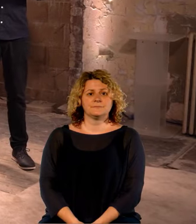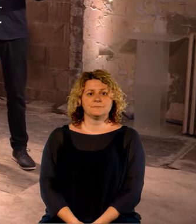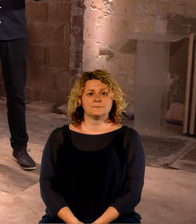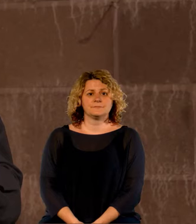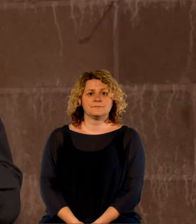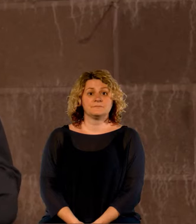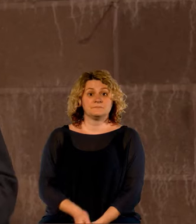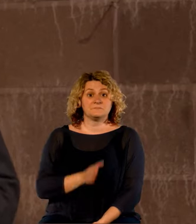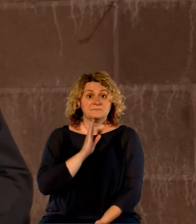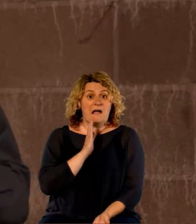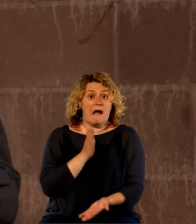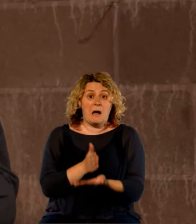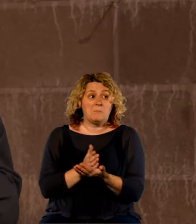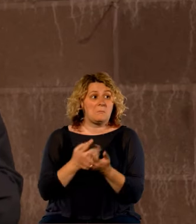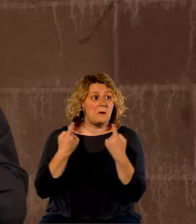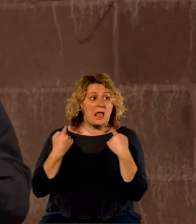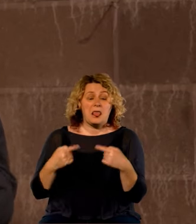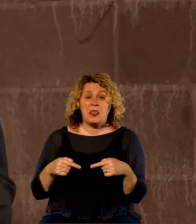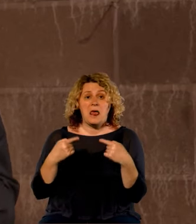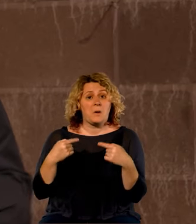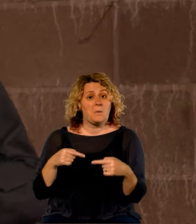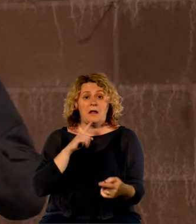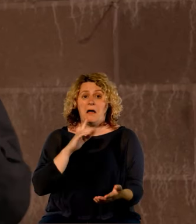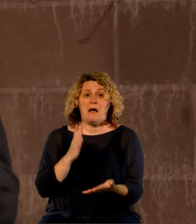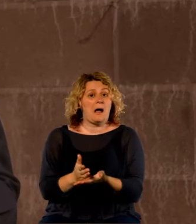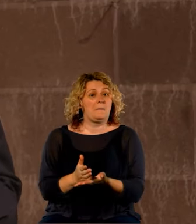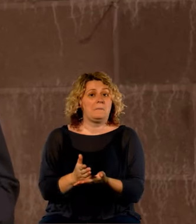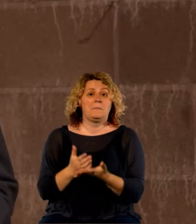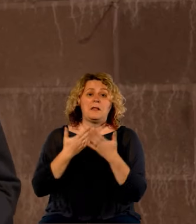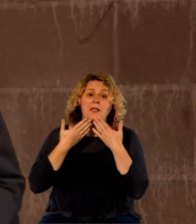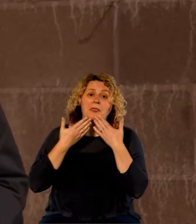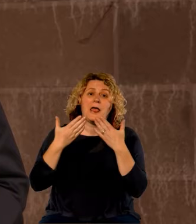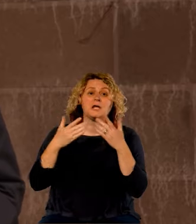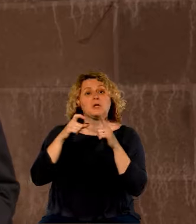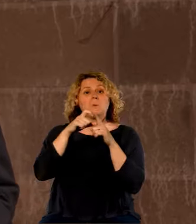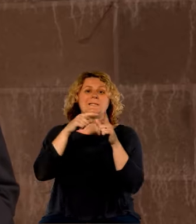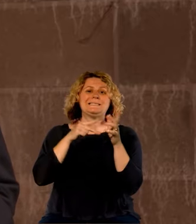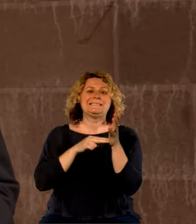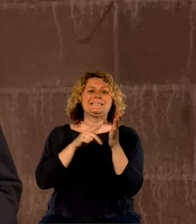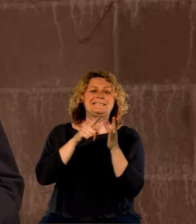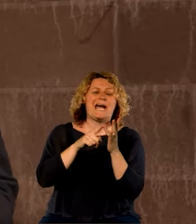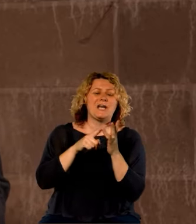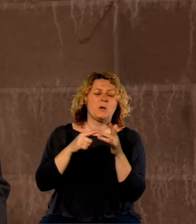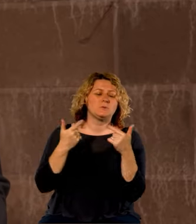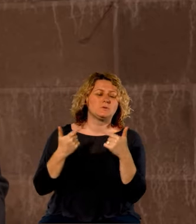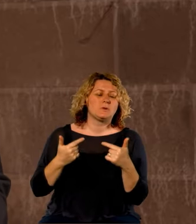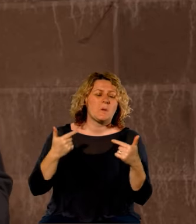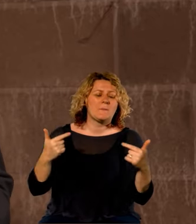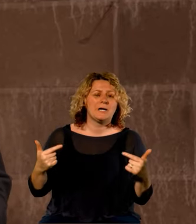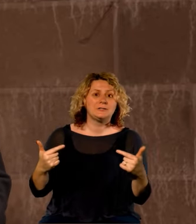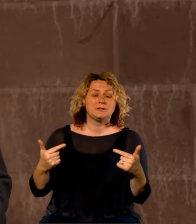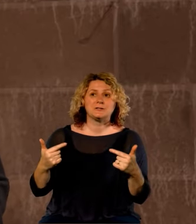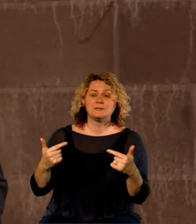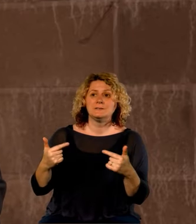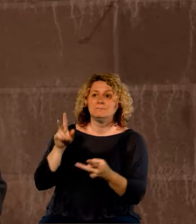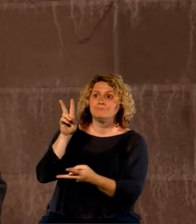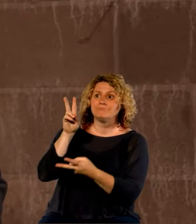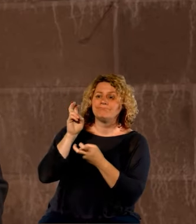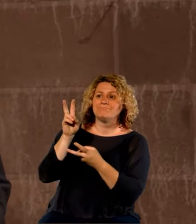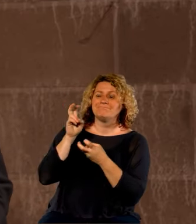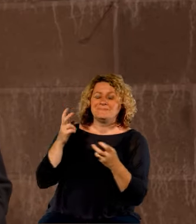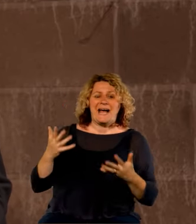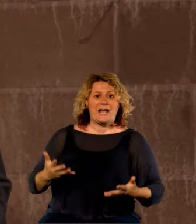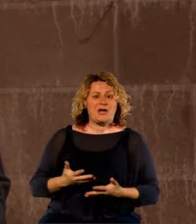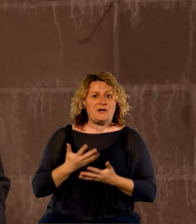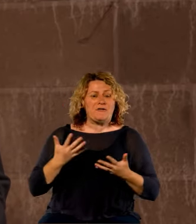May it be so. Thanks, Dano, so much. What an encouraging, powerful, challenging, great